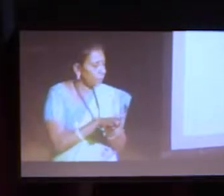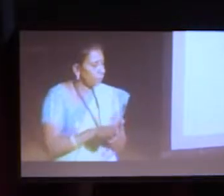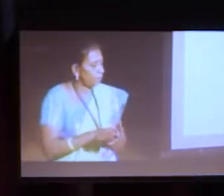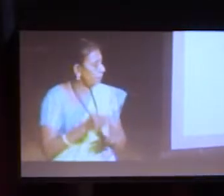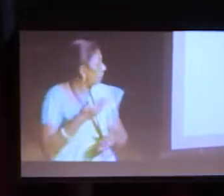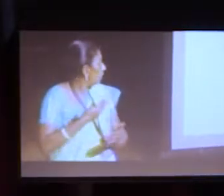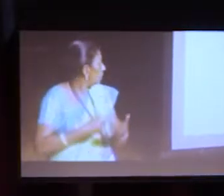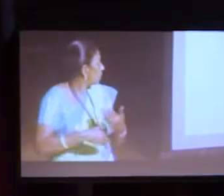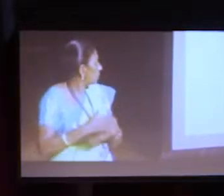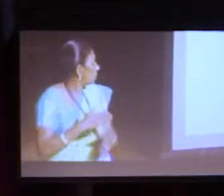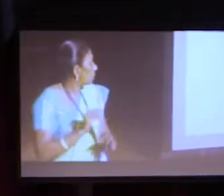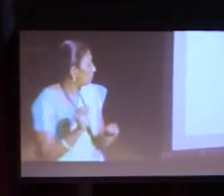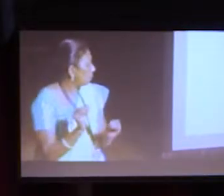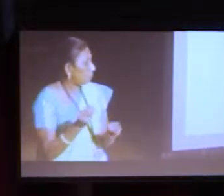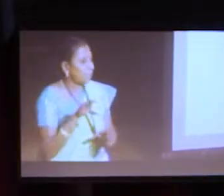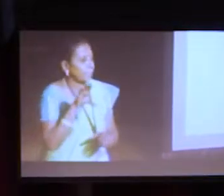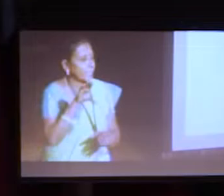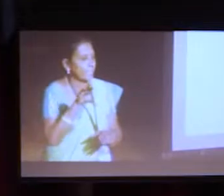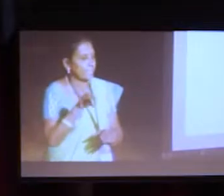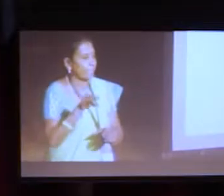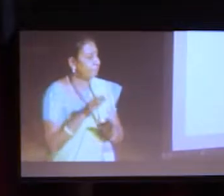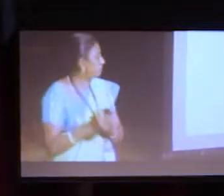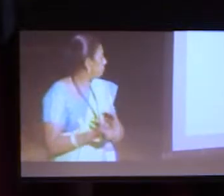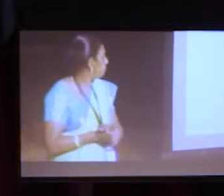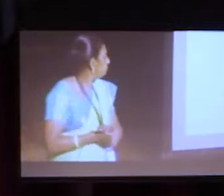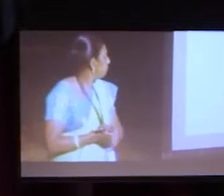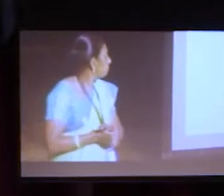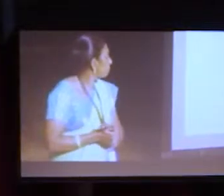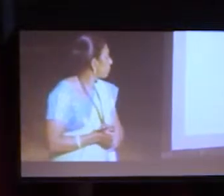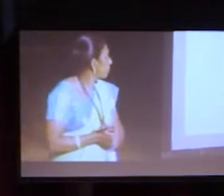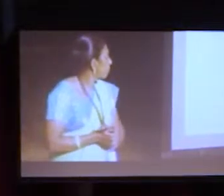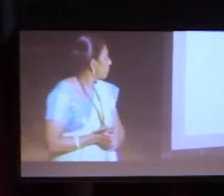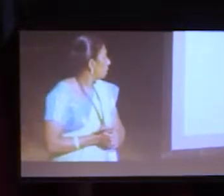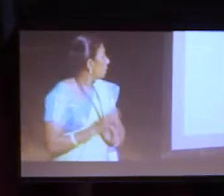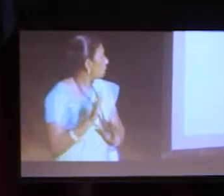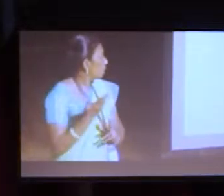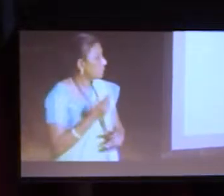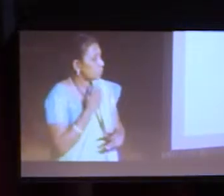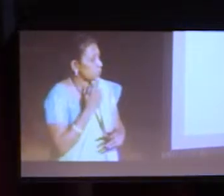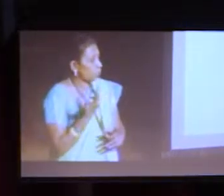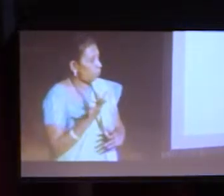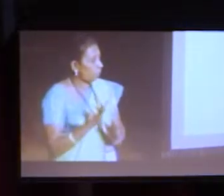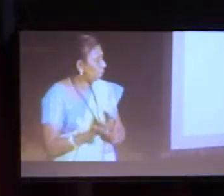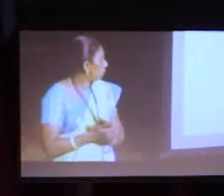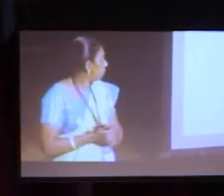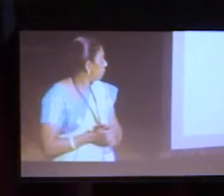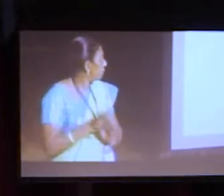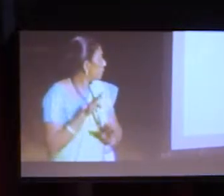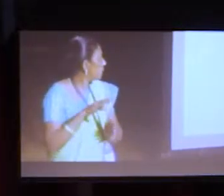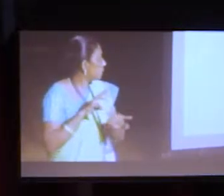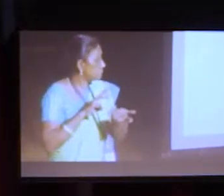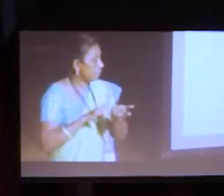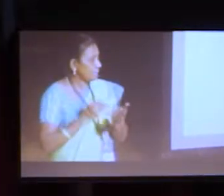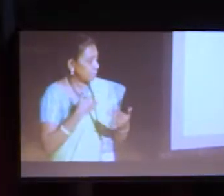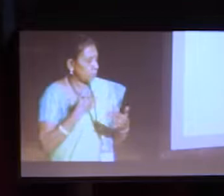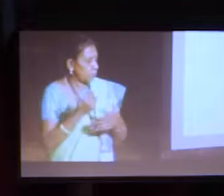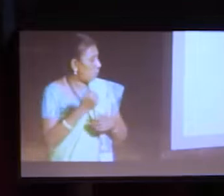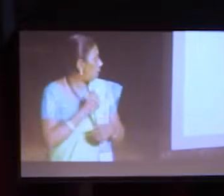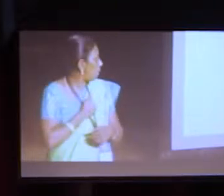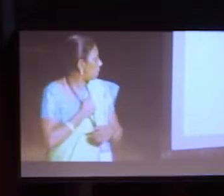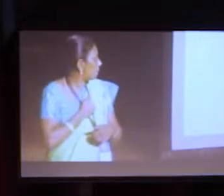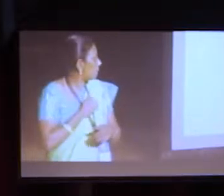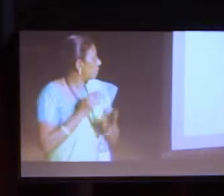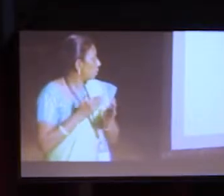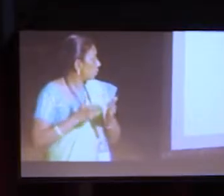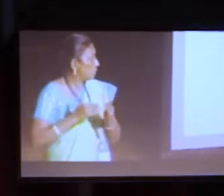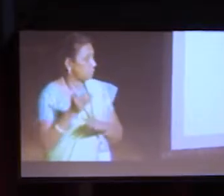disabilities, you quite simply create better stuff. That's why it matters to us. That's why we upped the game a few